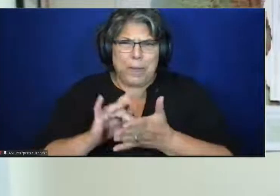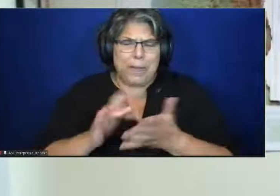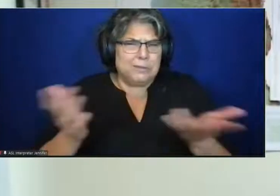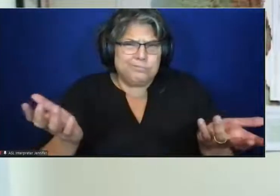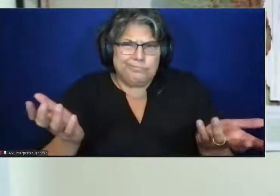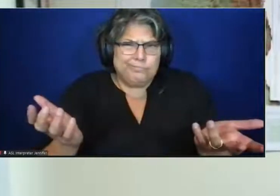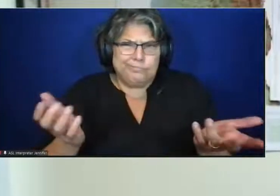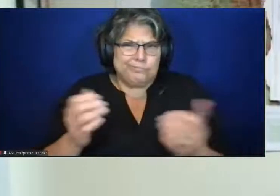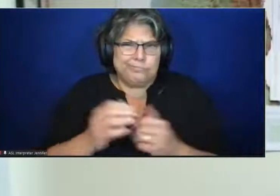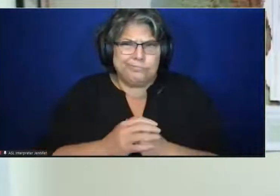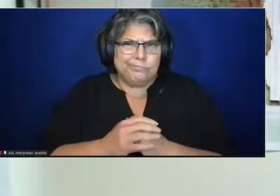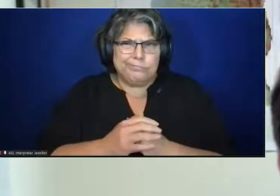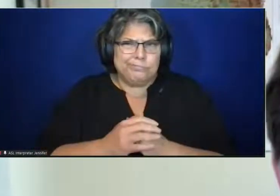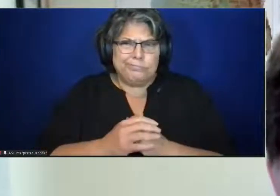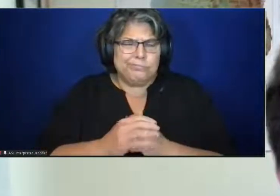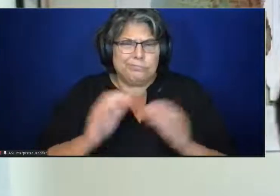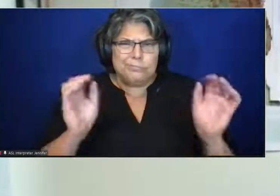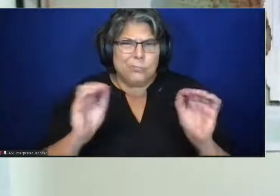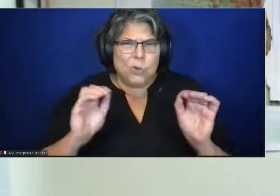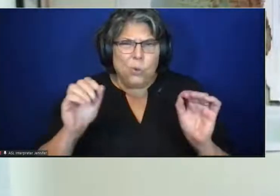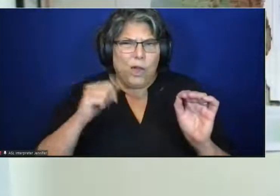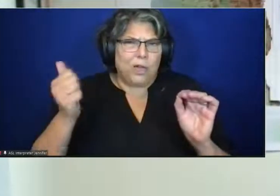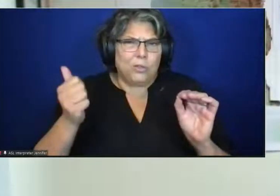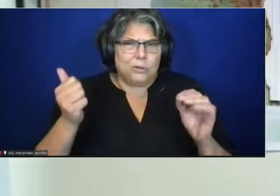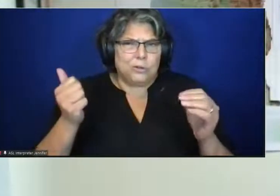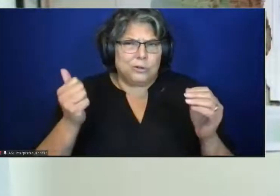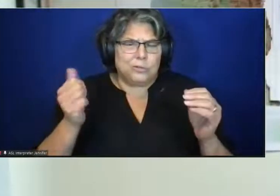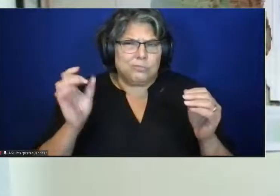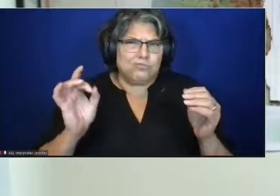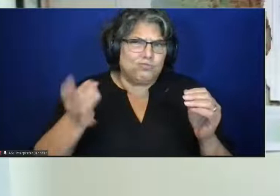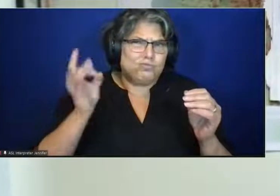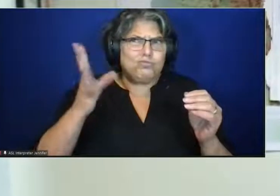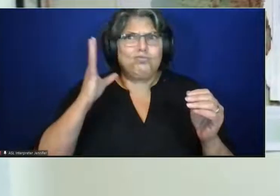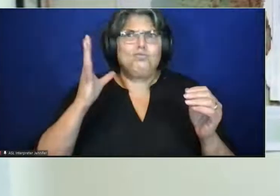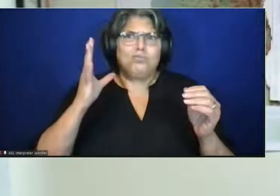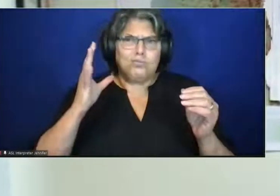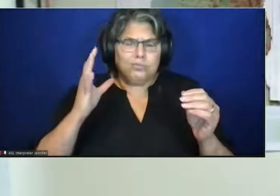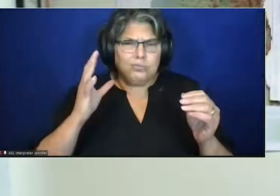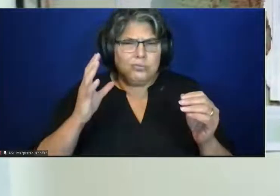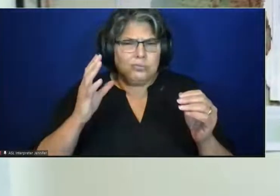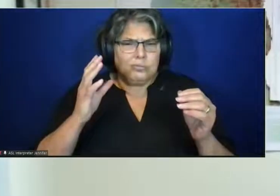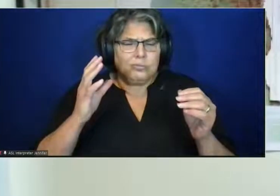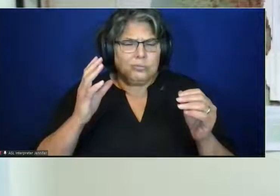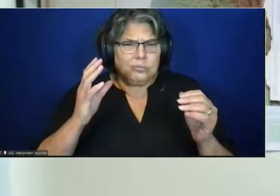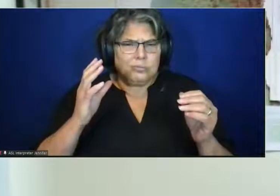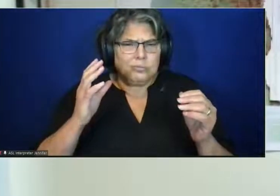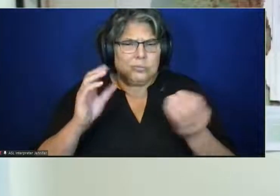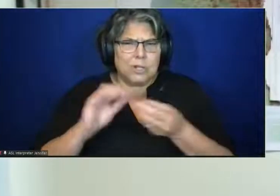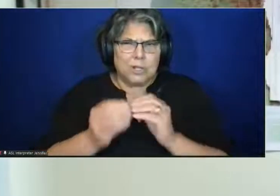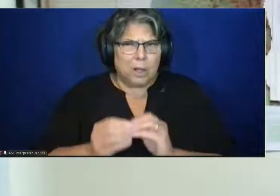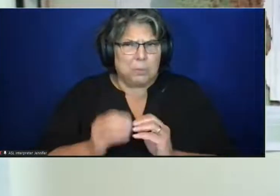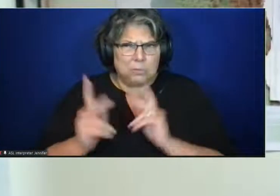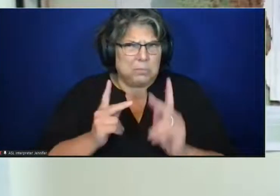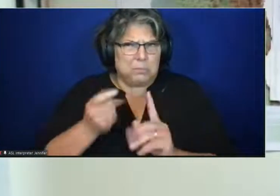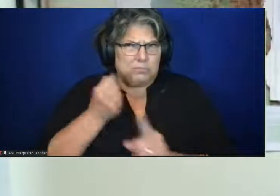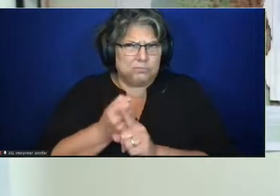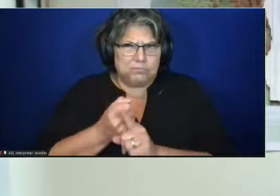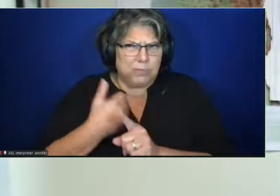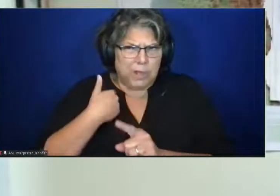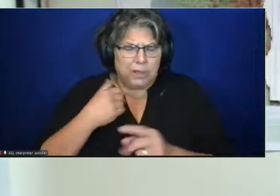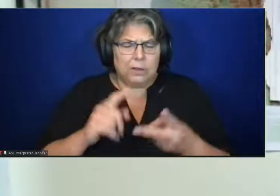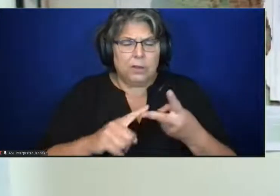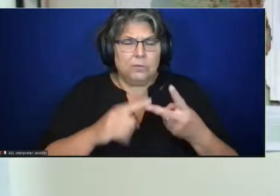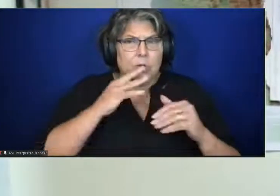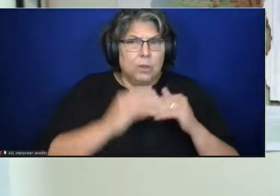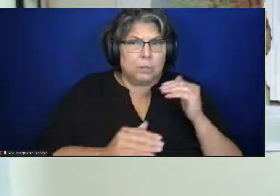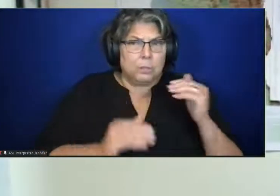There's not another outstanding excess of those illnesses. And with the blood